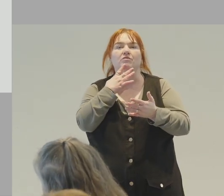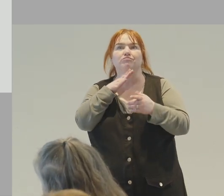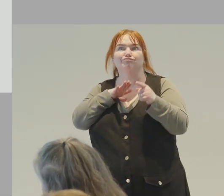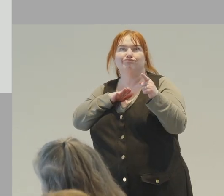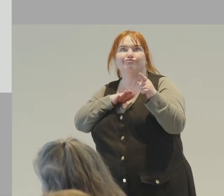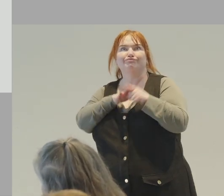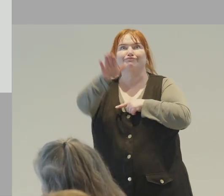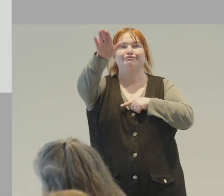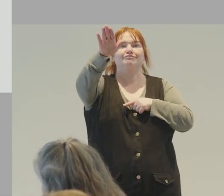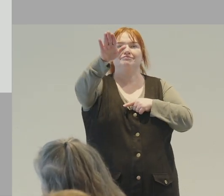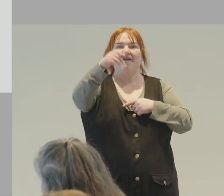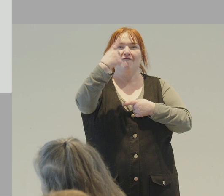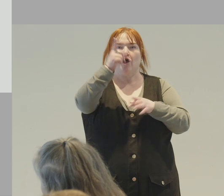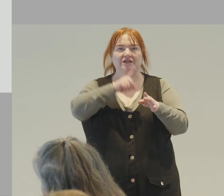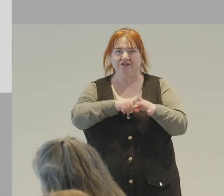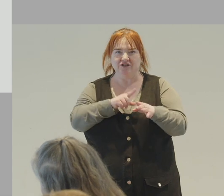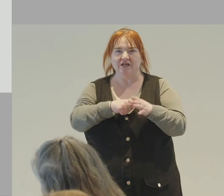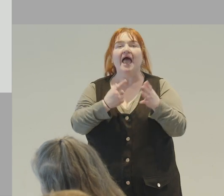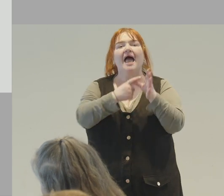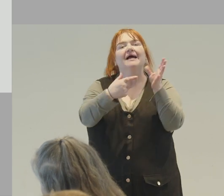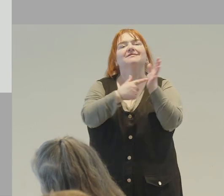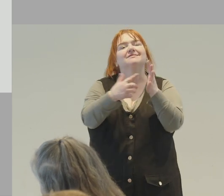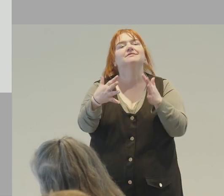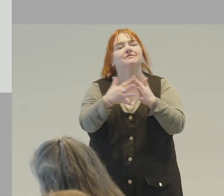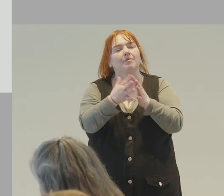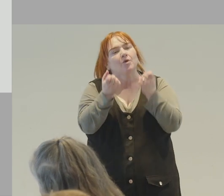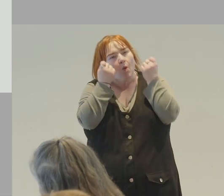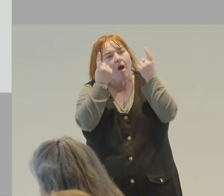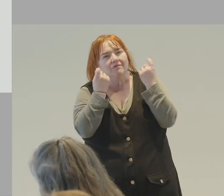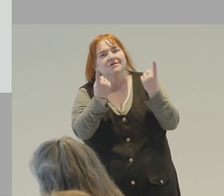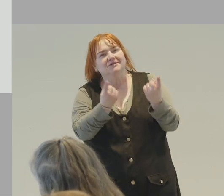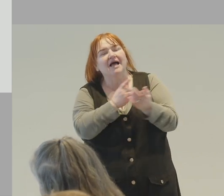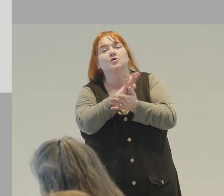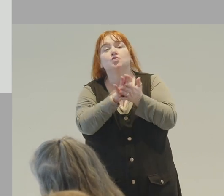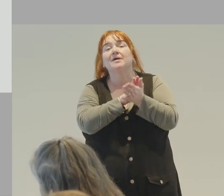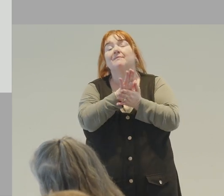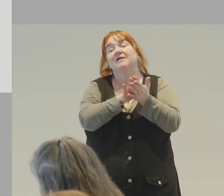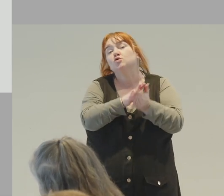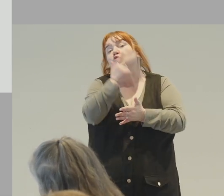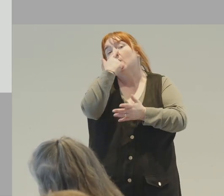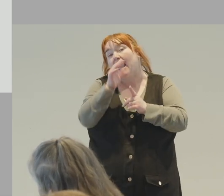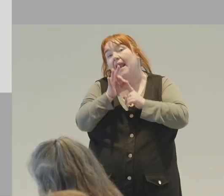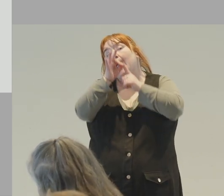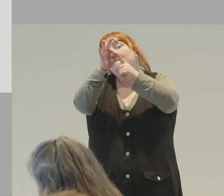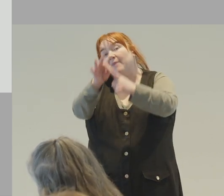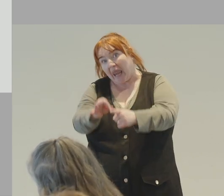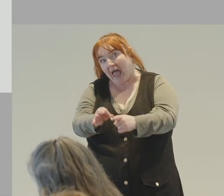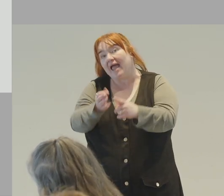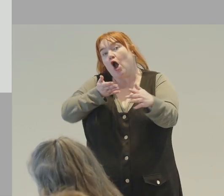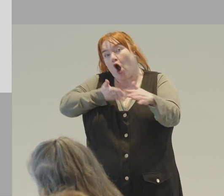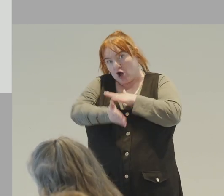Work understand that. So you can, in your first year, get access to work if you don't meet that.